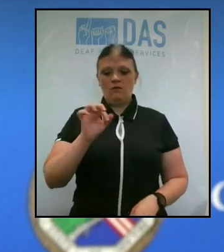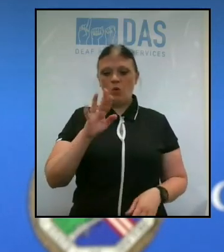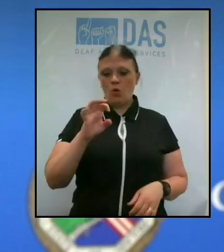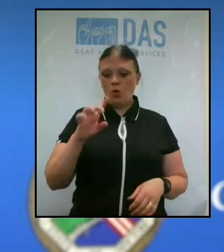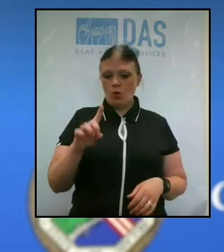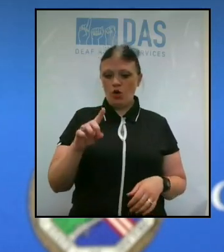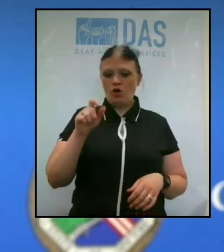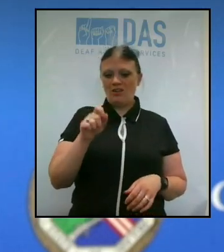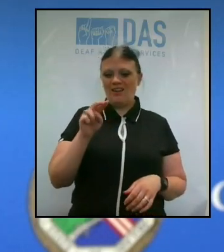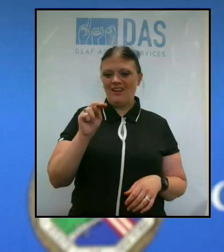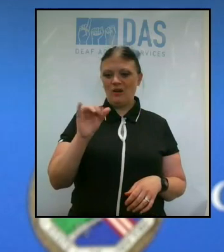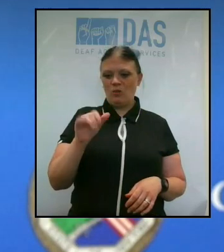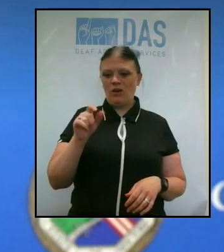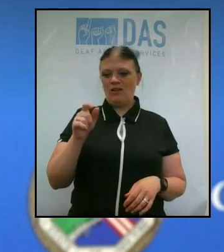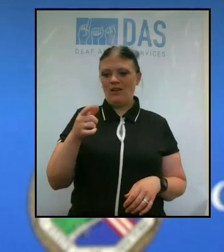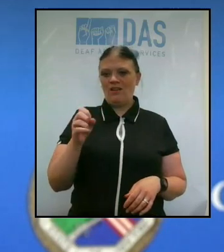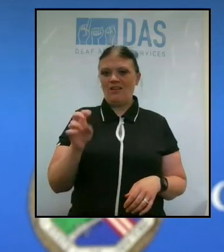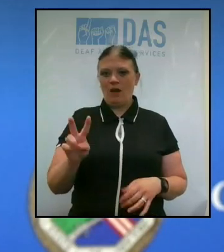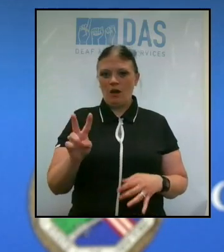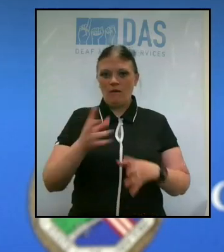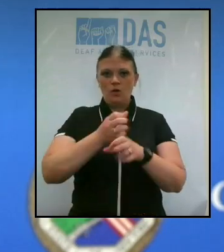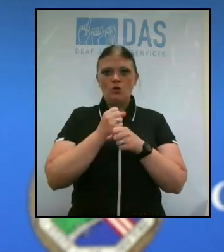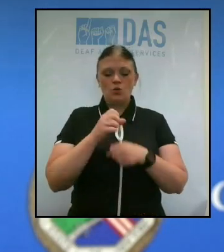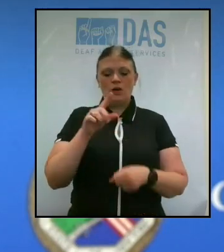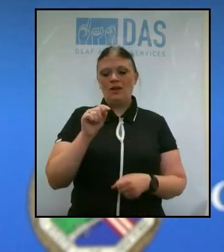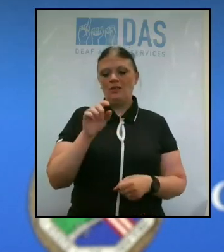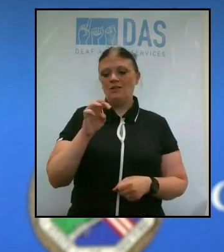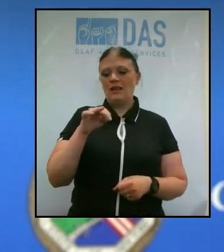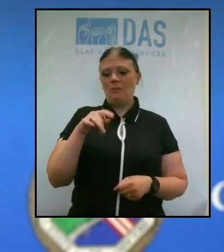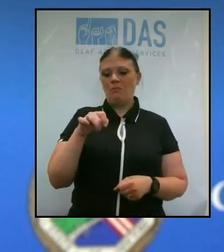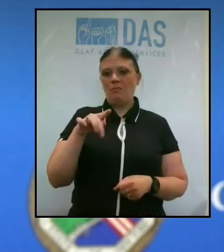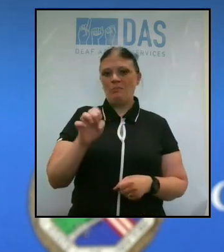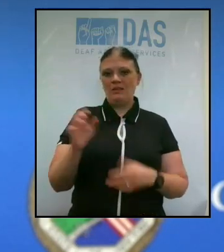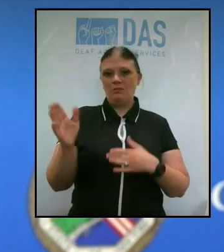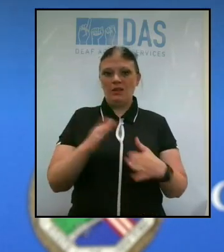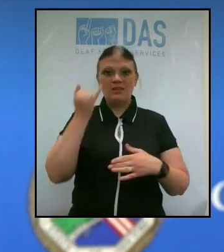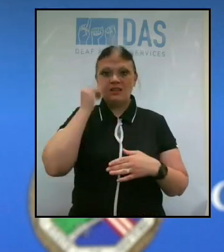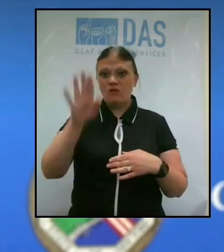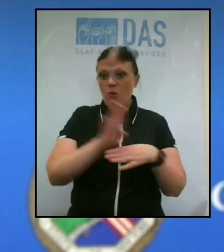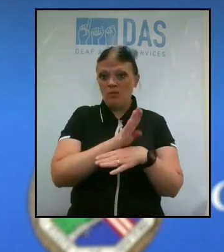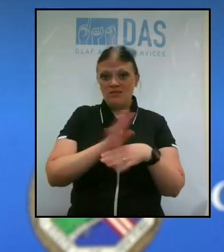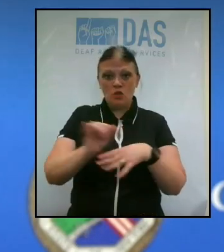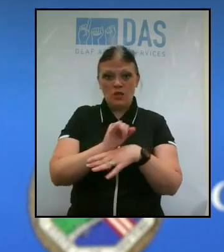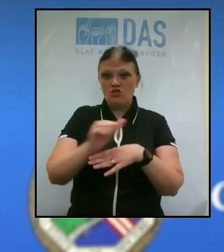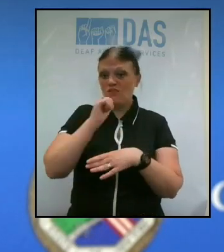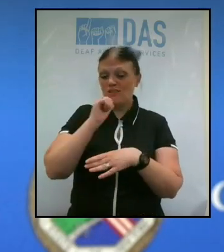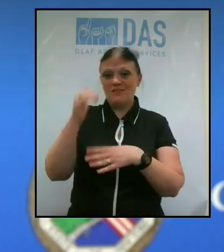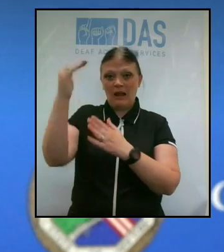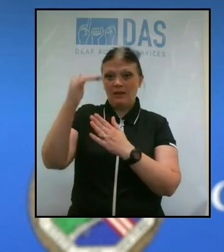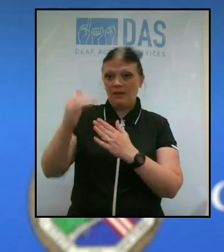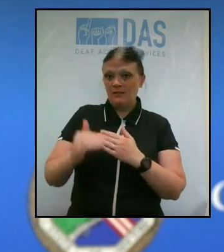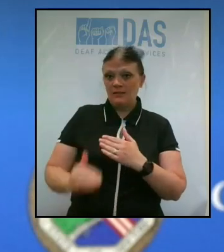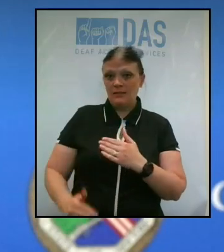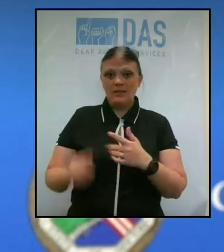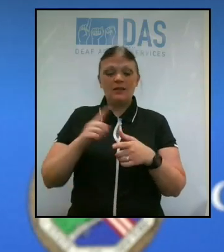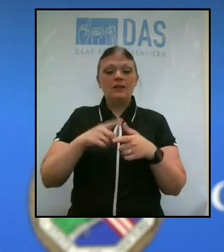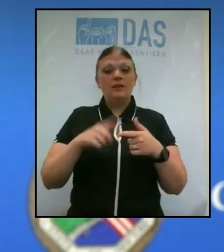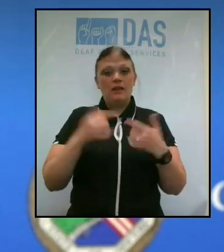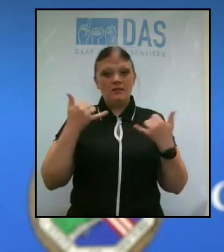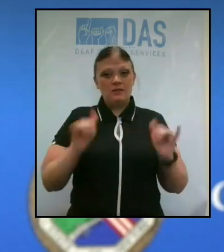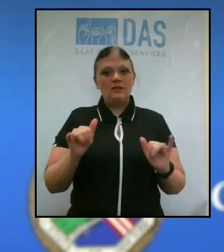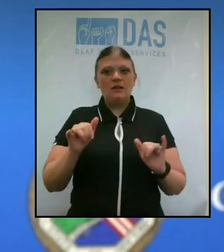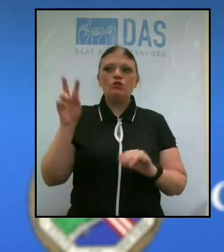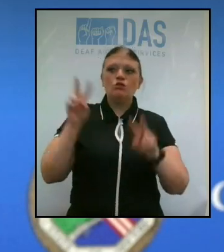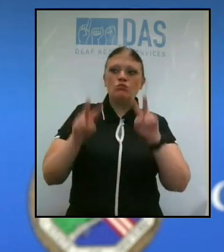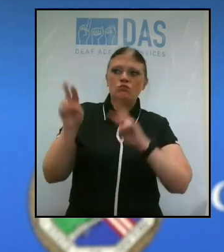forward.ny.gov to get templates of plans. If your business industry is not listed in one of those that they put a template for so far, you should still take